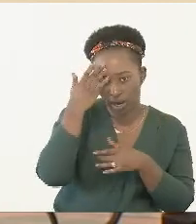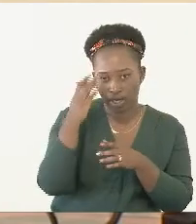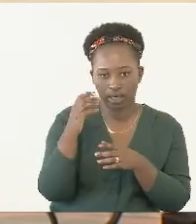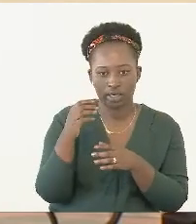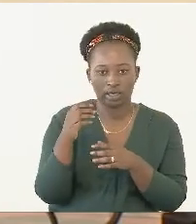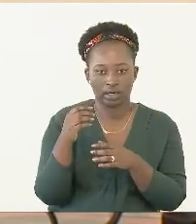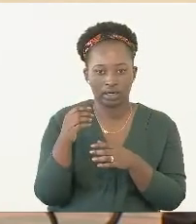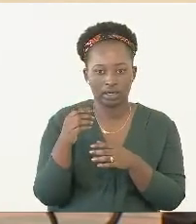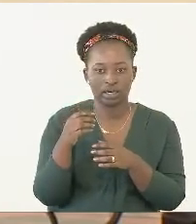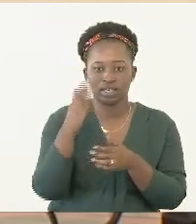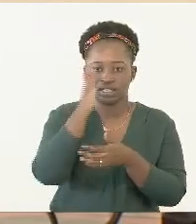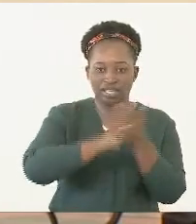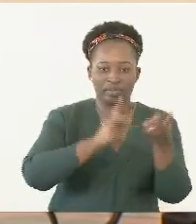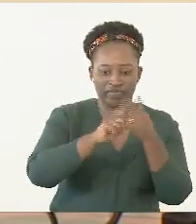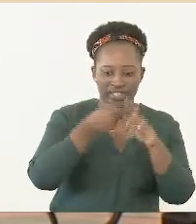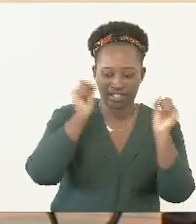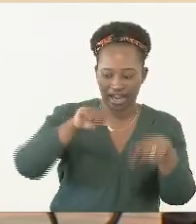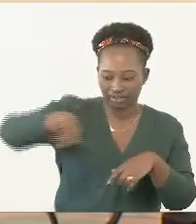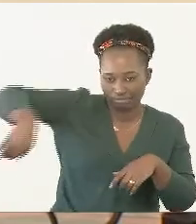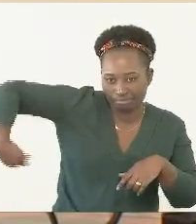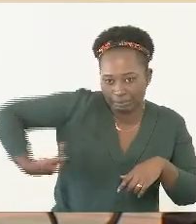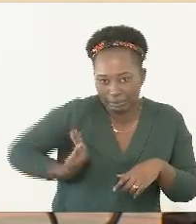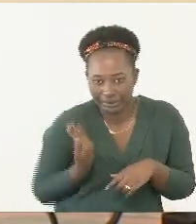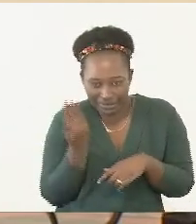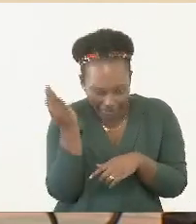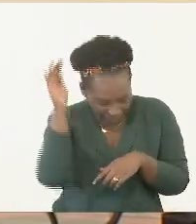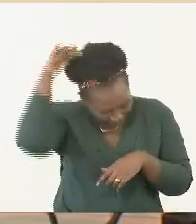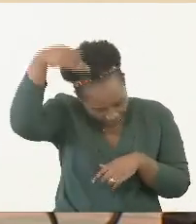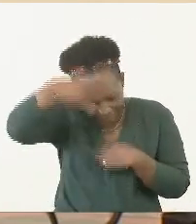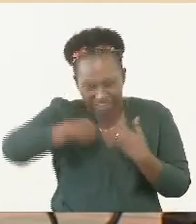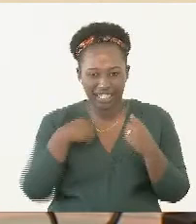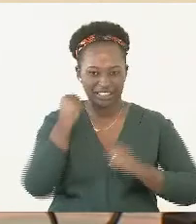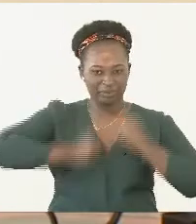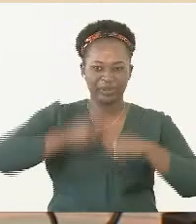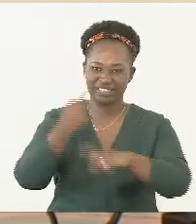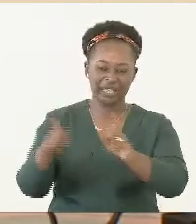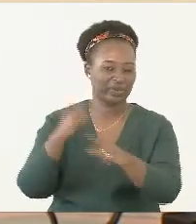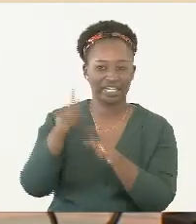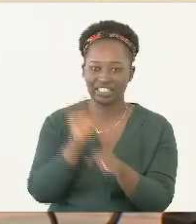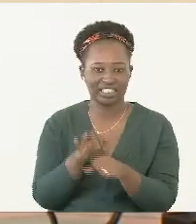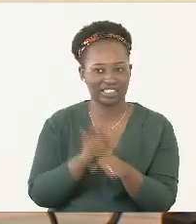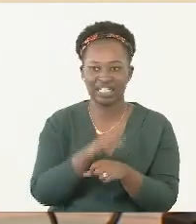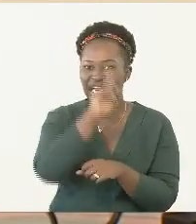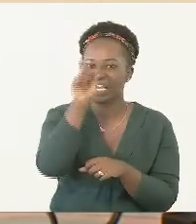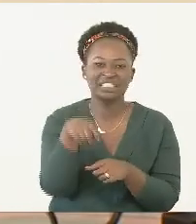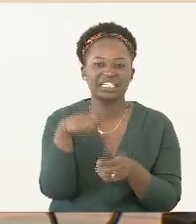turn their hands upside down and they can bring their legs to the head. Is it a disorder?